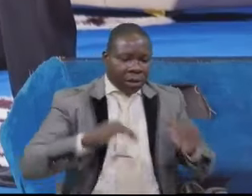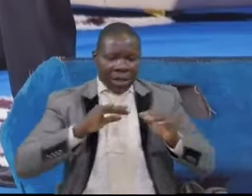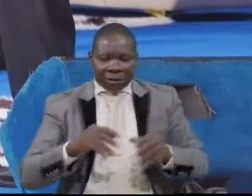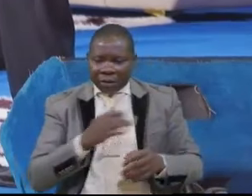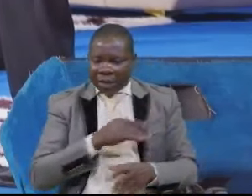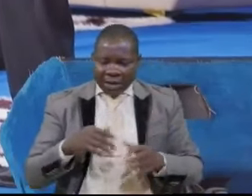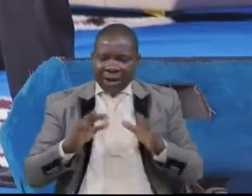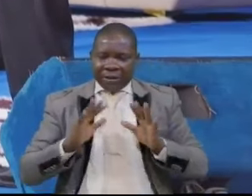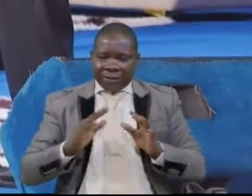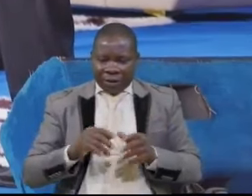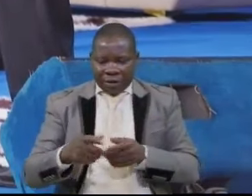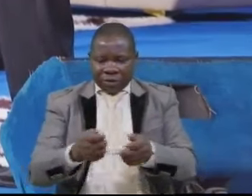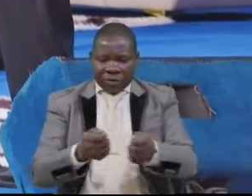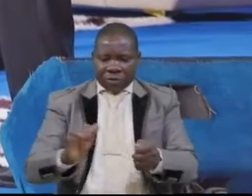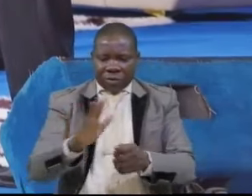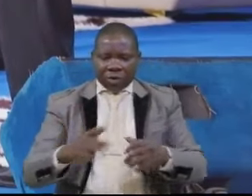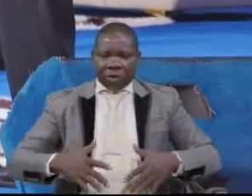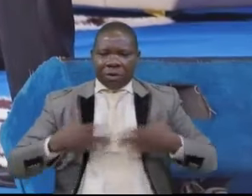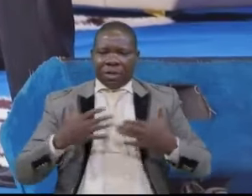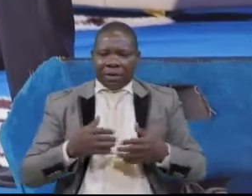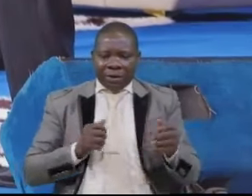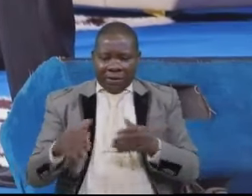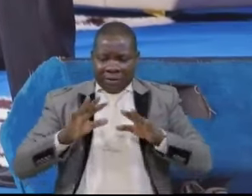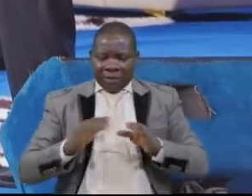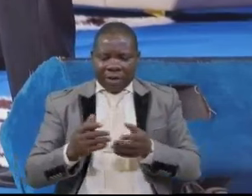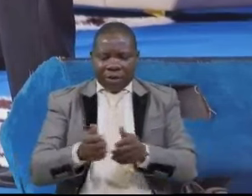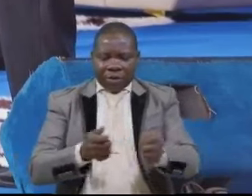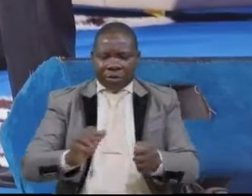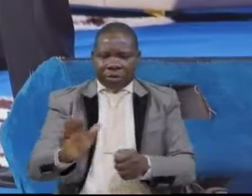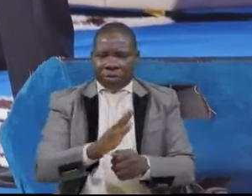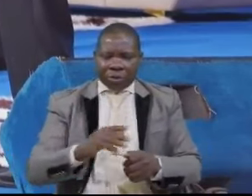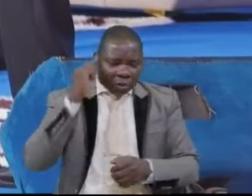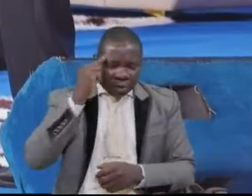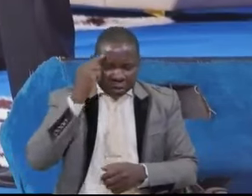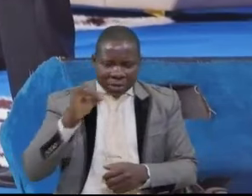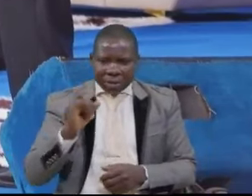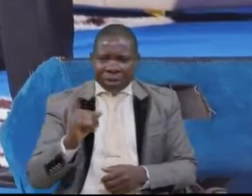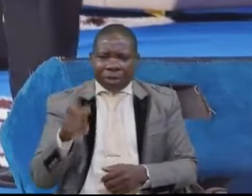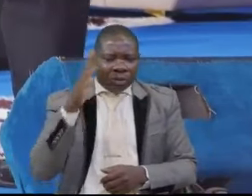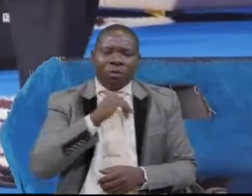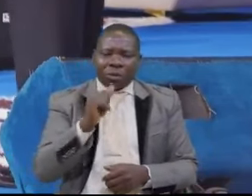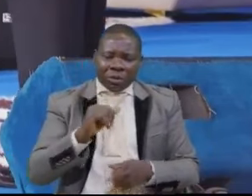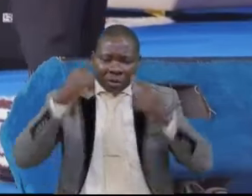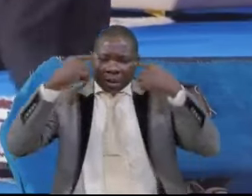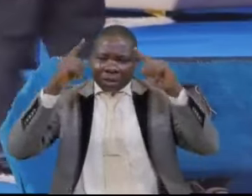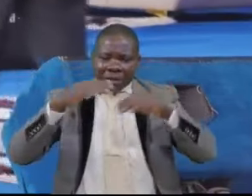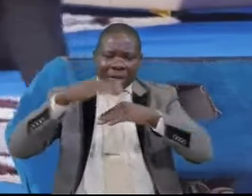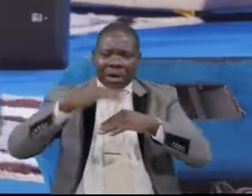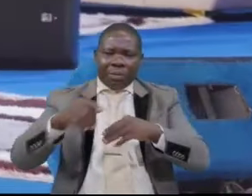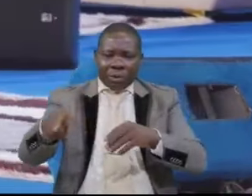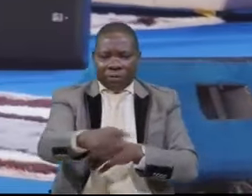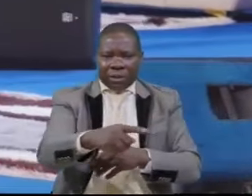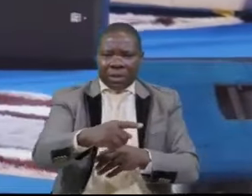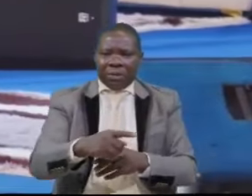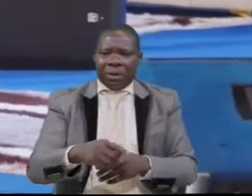your life. Fear controls your thinking. You're not going to excel above them. Nebuchadnezzar